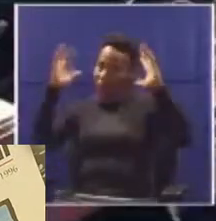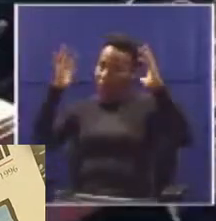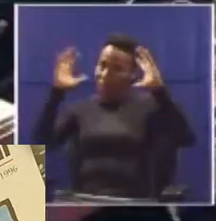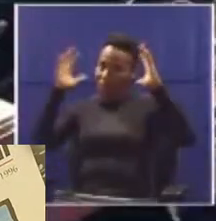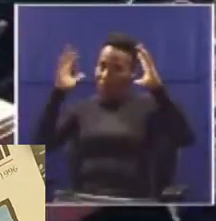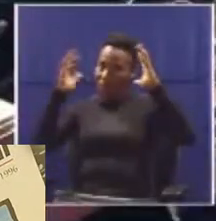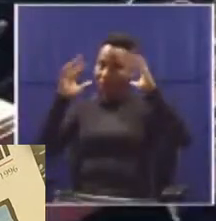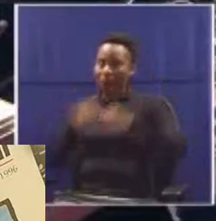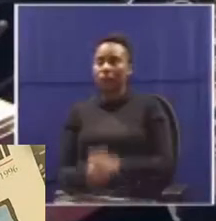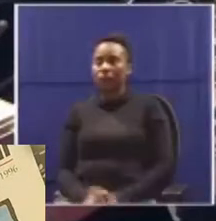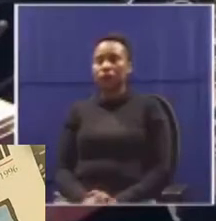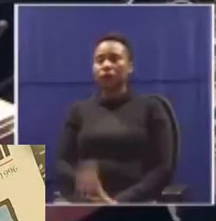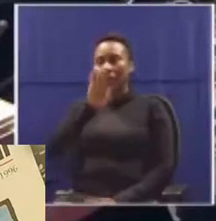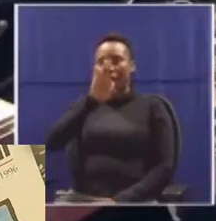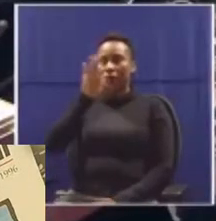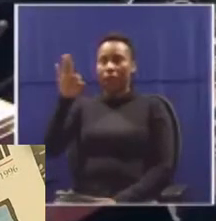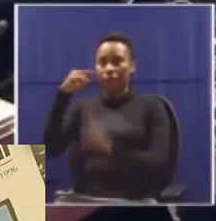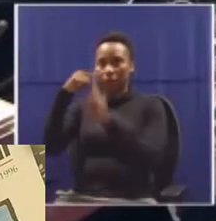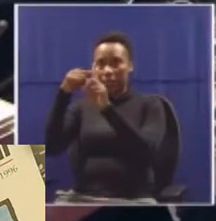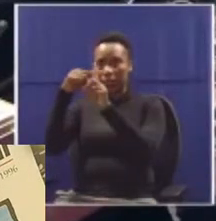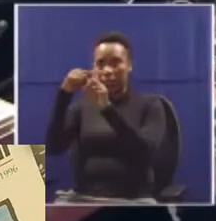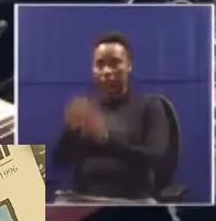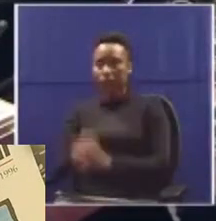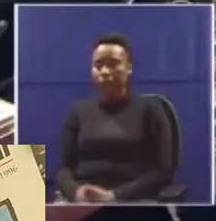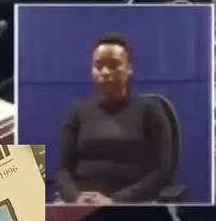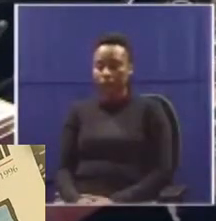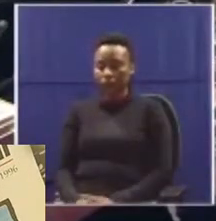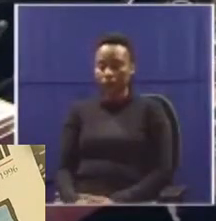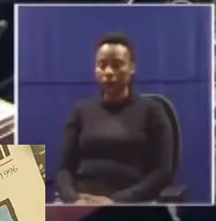you FF Plus